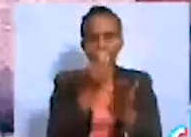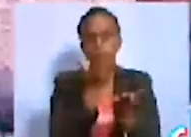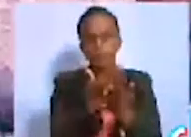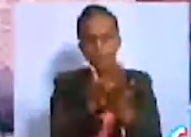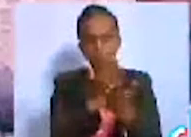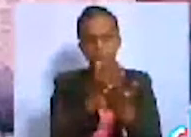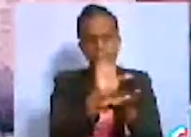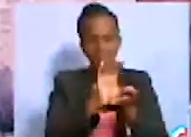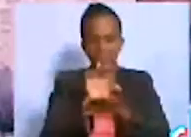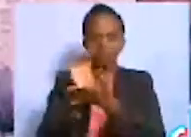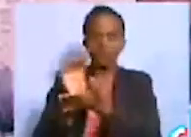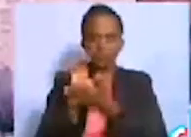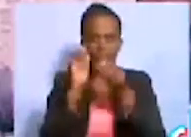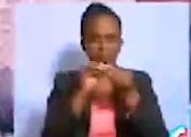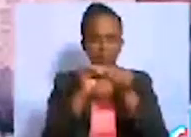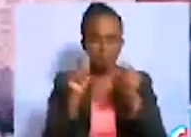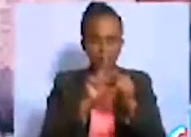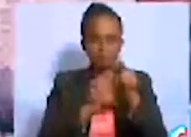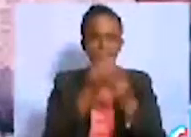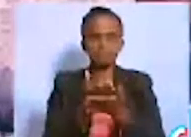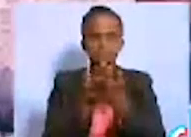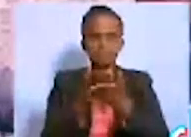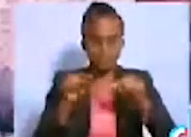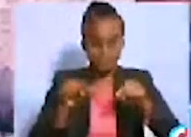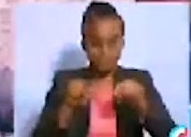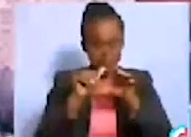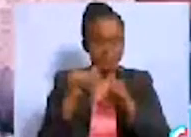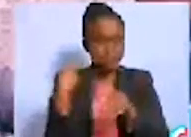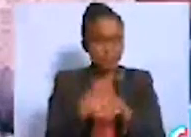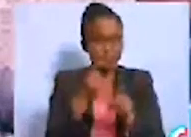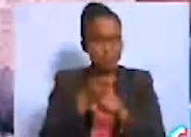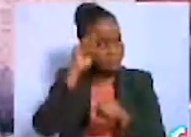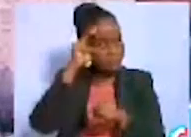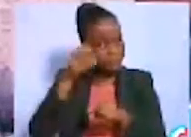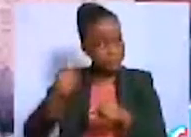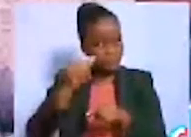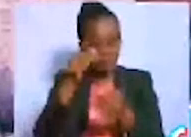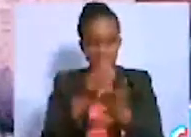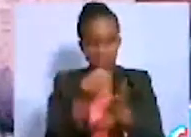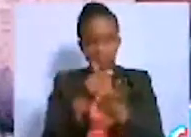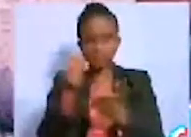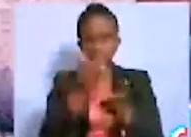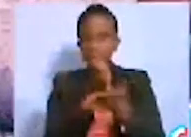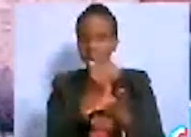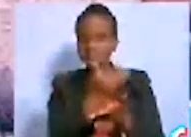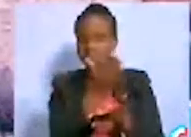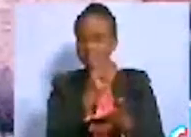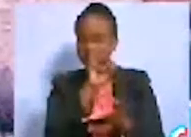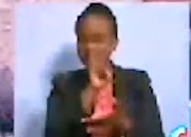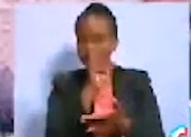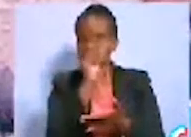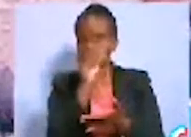proposed borrowing plan presented to the House by the Minister of Finance. Is he in order,